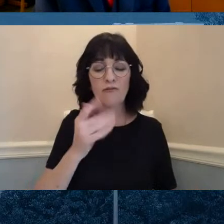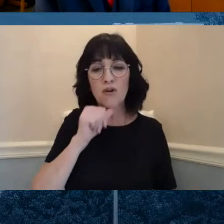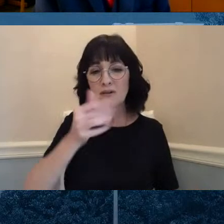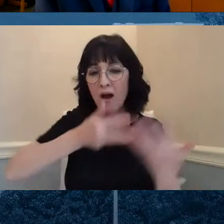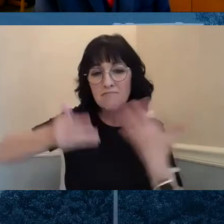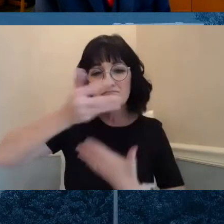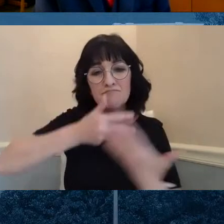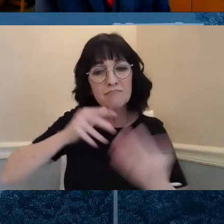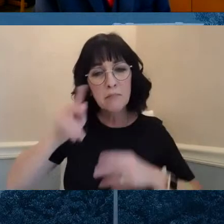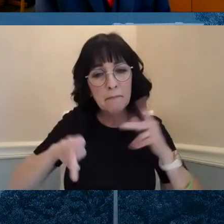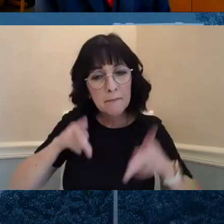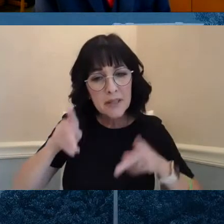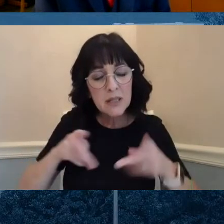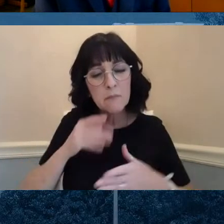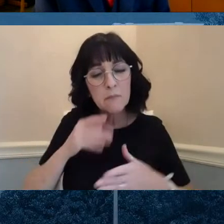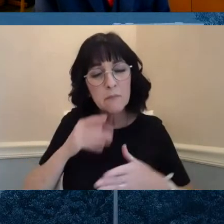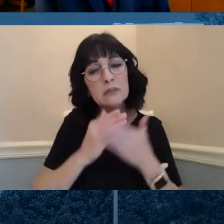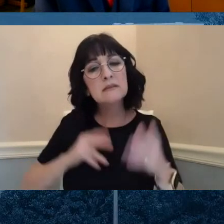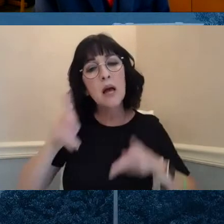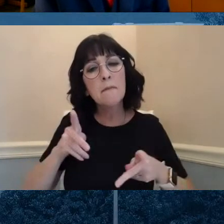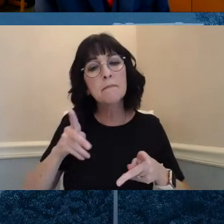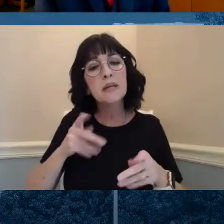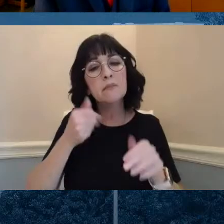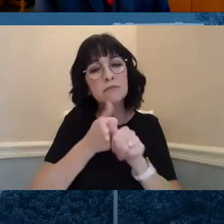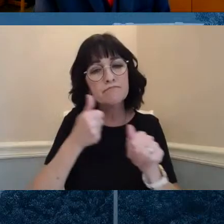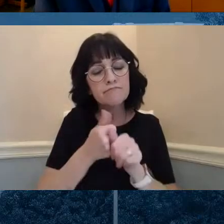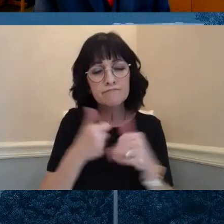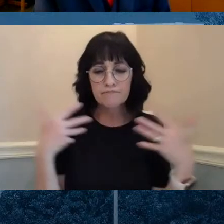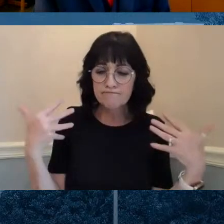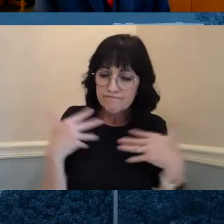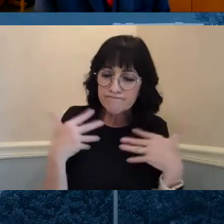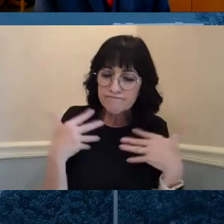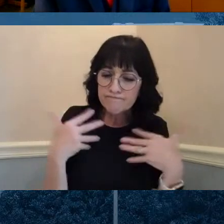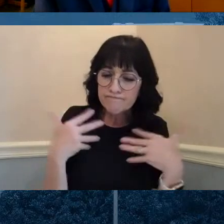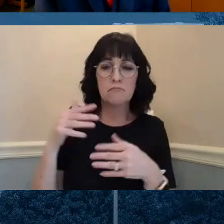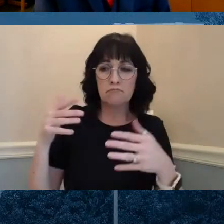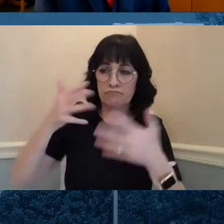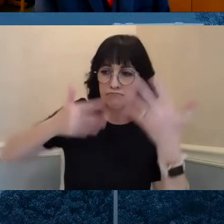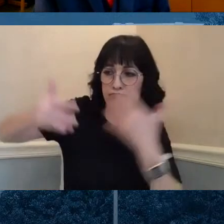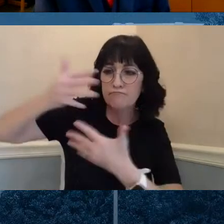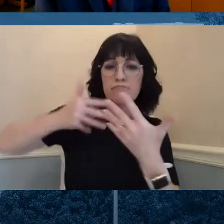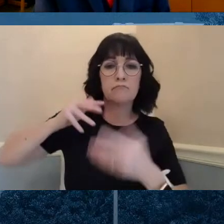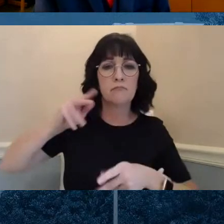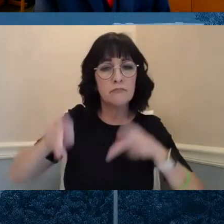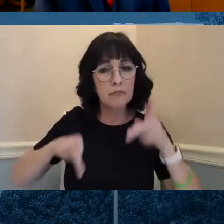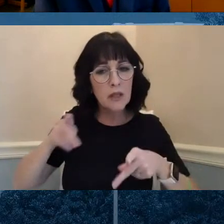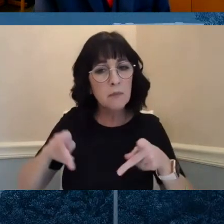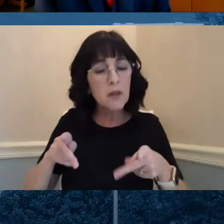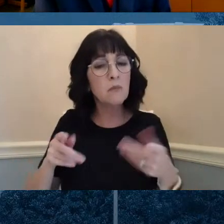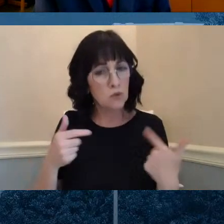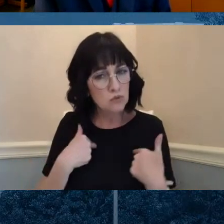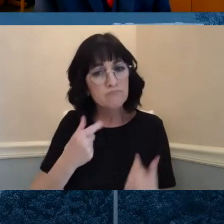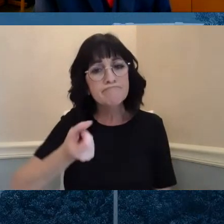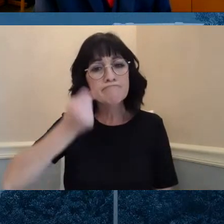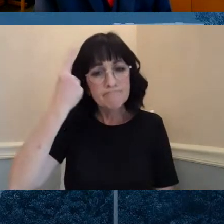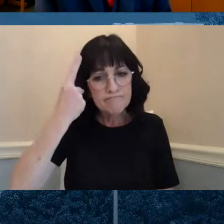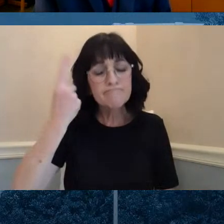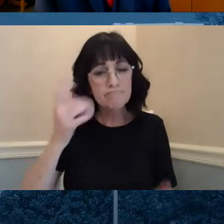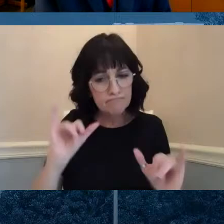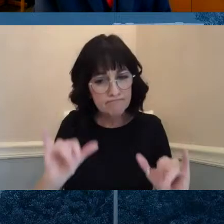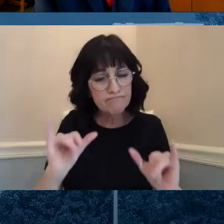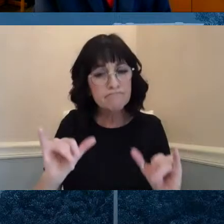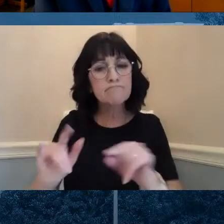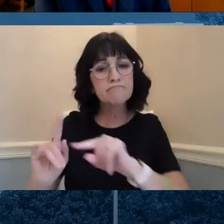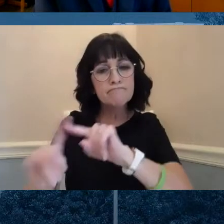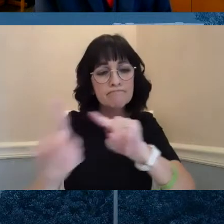very lucky in having that. Of course, going out and vaccinating and building partnerships. The other thing that we've learned, it's kind